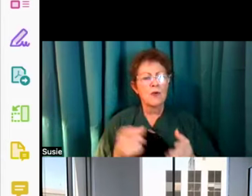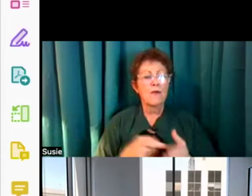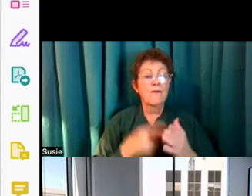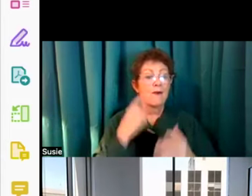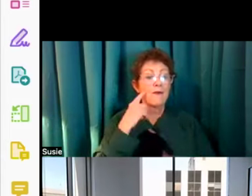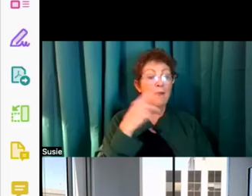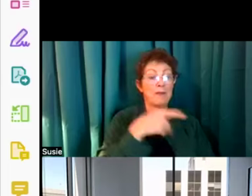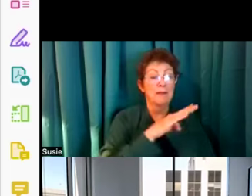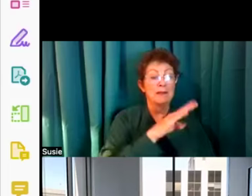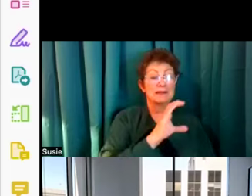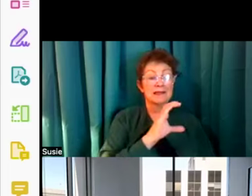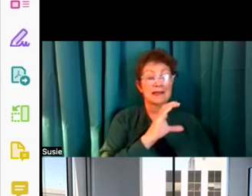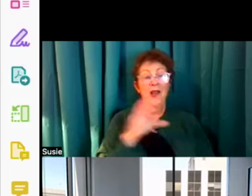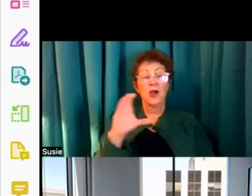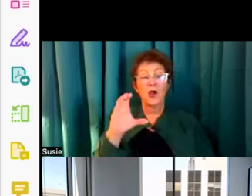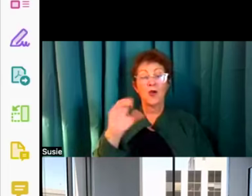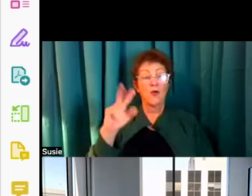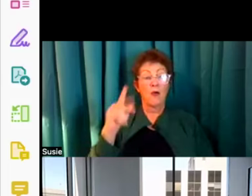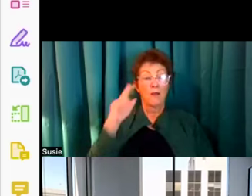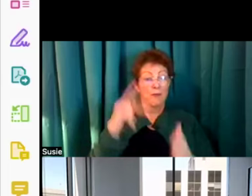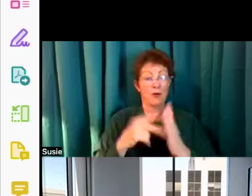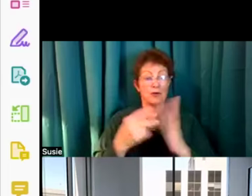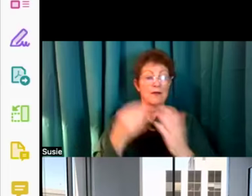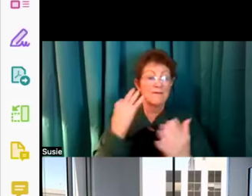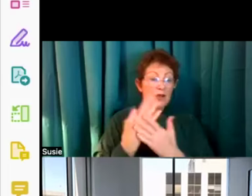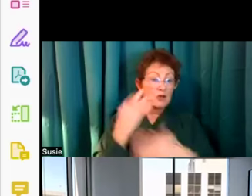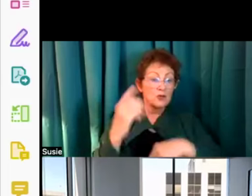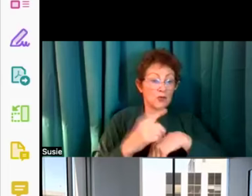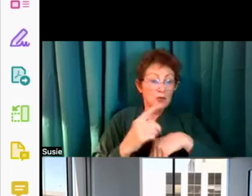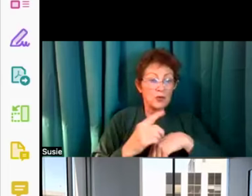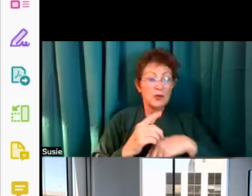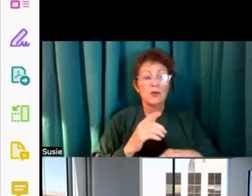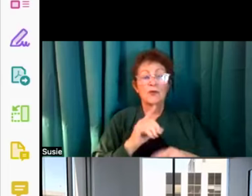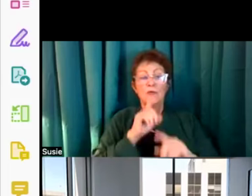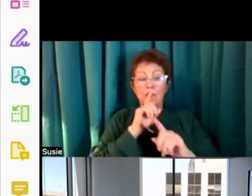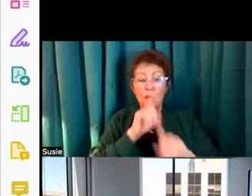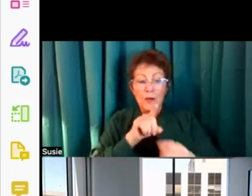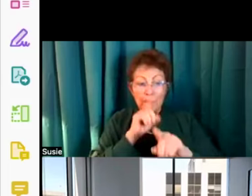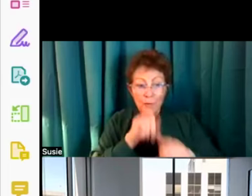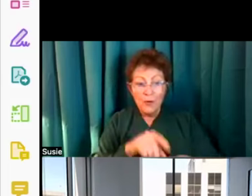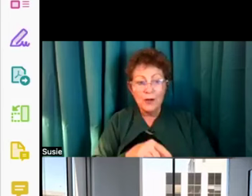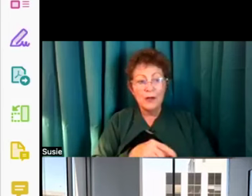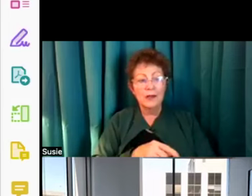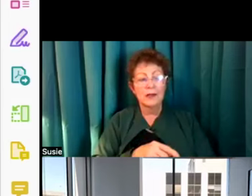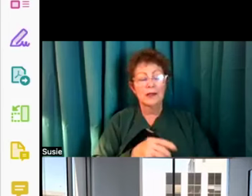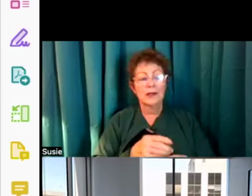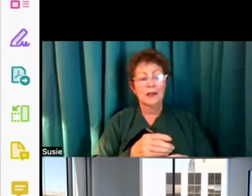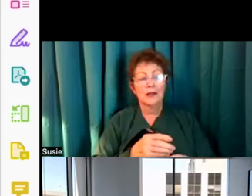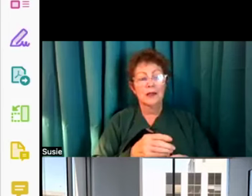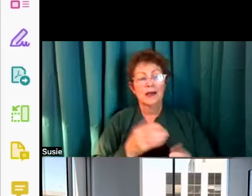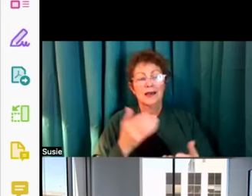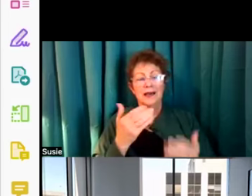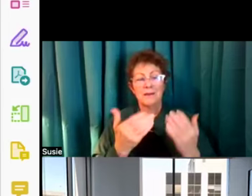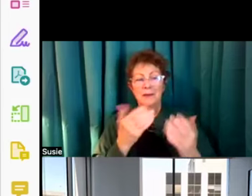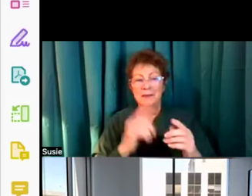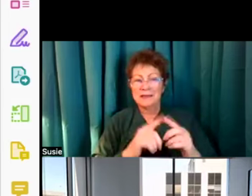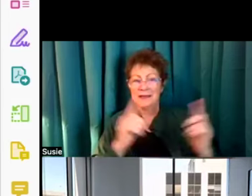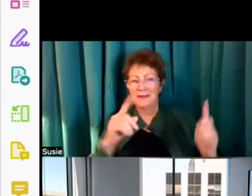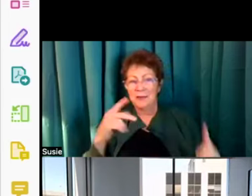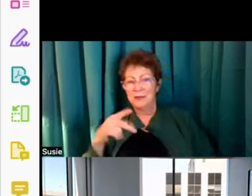requirements in terms of your corporate purpose, fiduciary duties, reporting. I think the main takeaway from the PBLLC versus